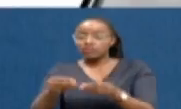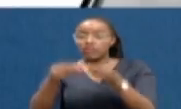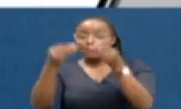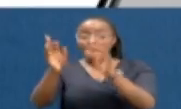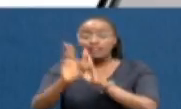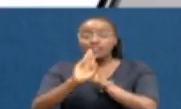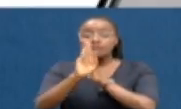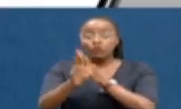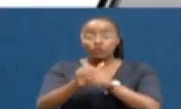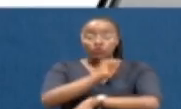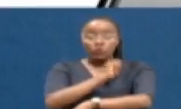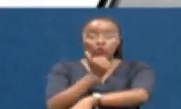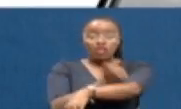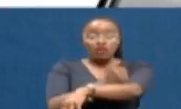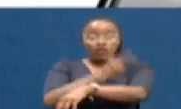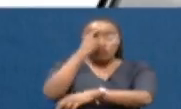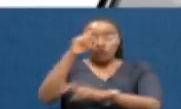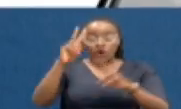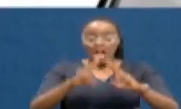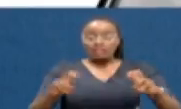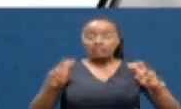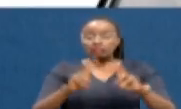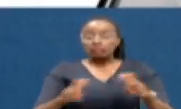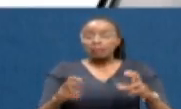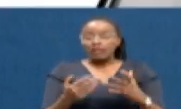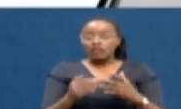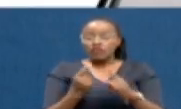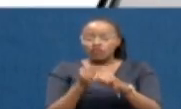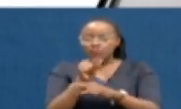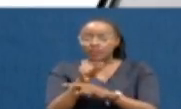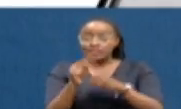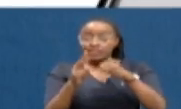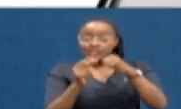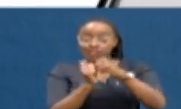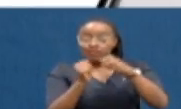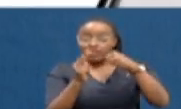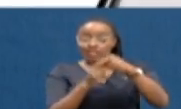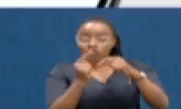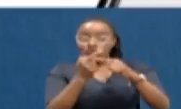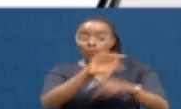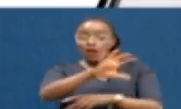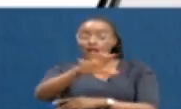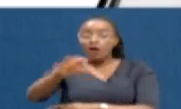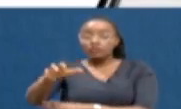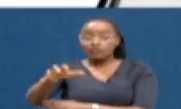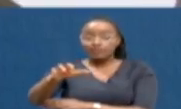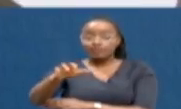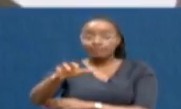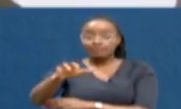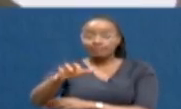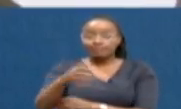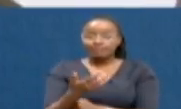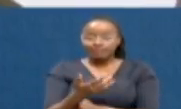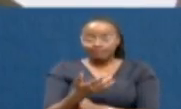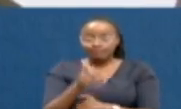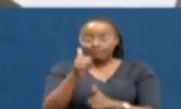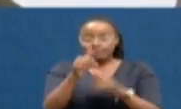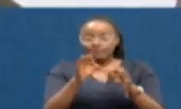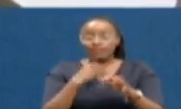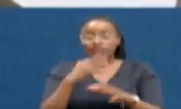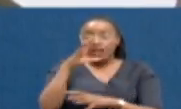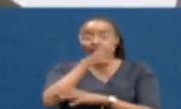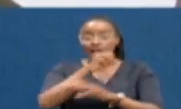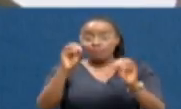submitted reports to the authority for assessment. Out of these, 17 were from counties. Is as long as there is a